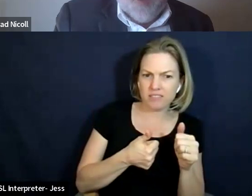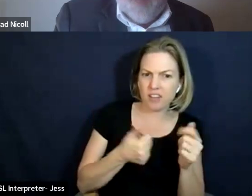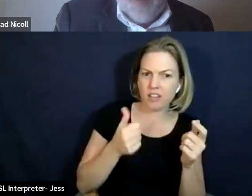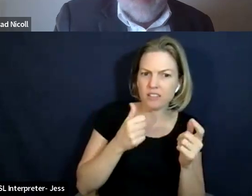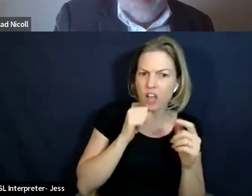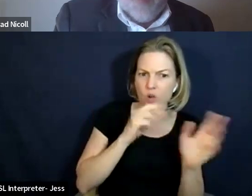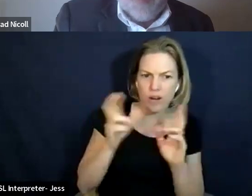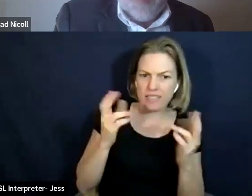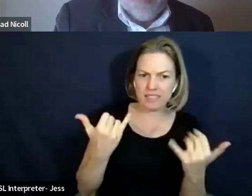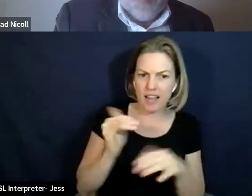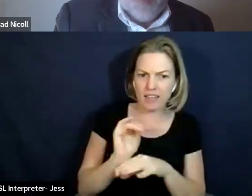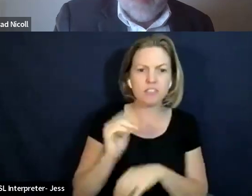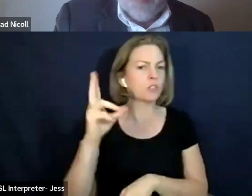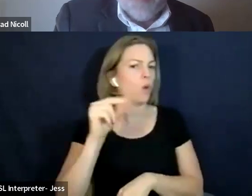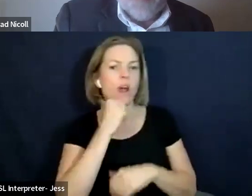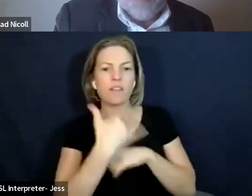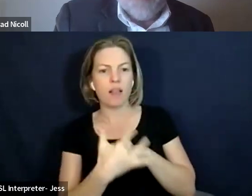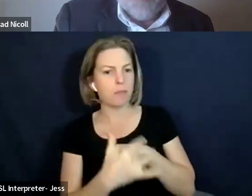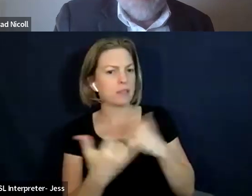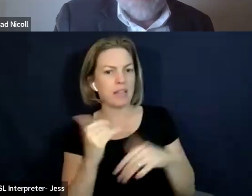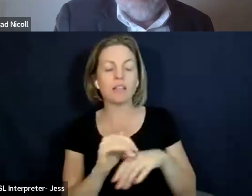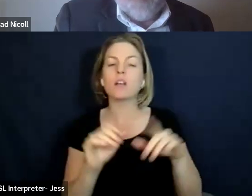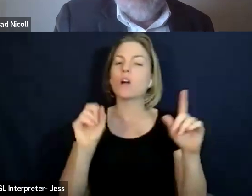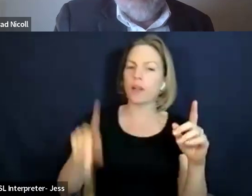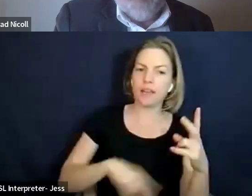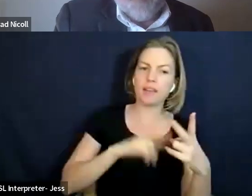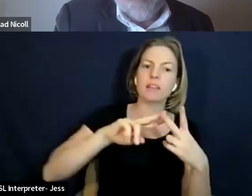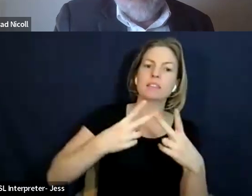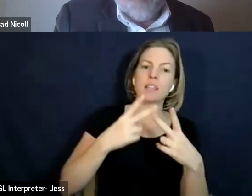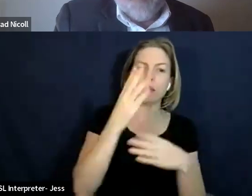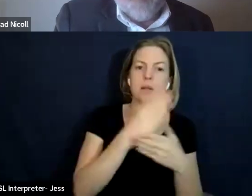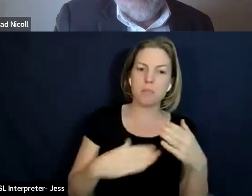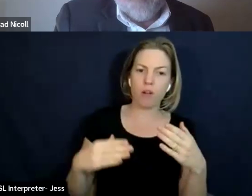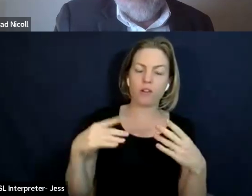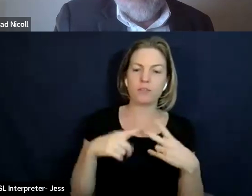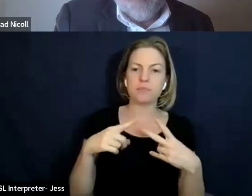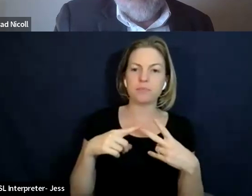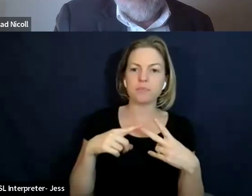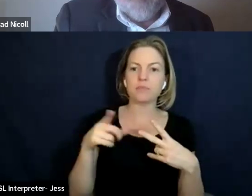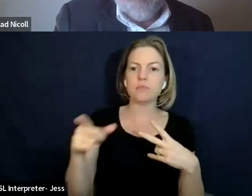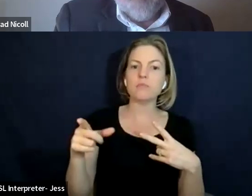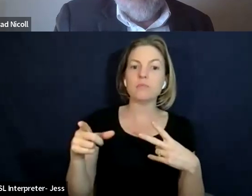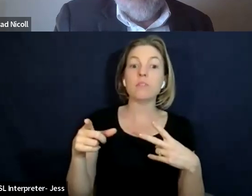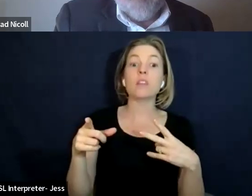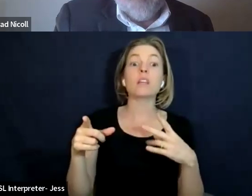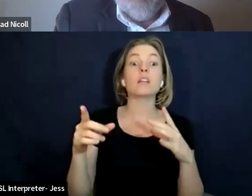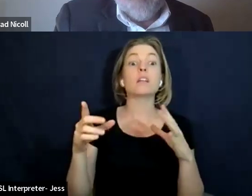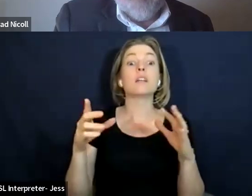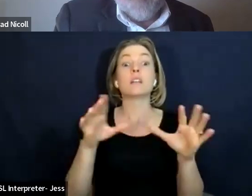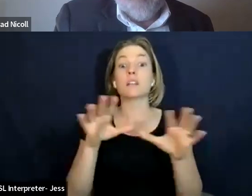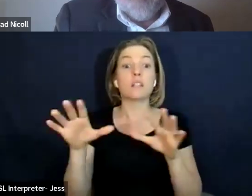We don't have it available tonight to bring. So the second part is there's mitigation for